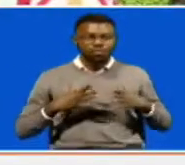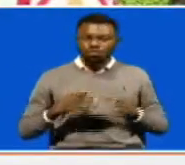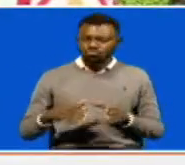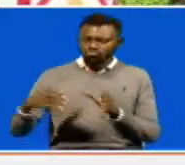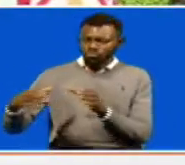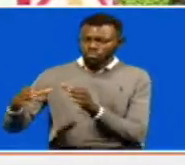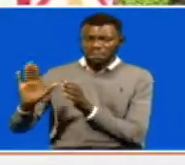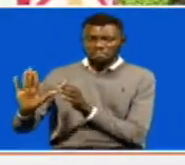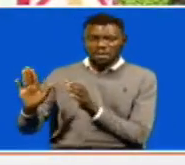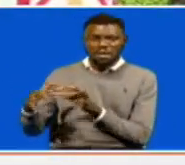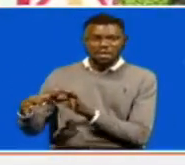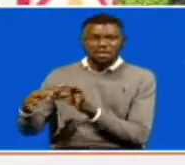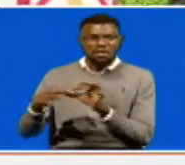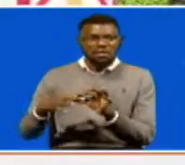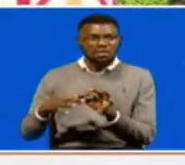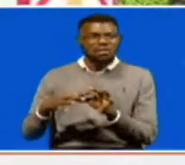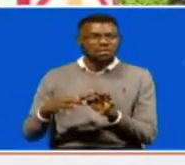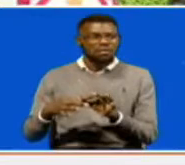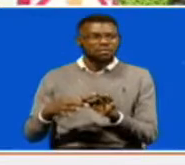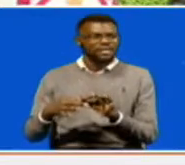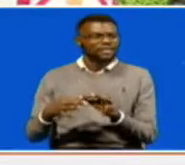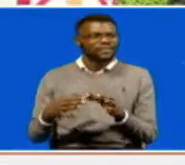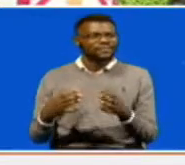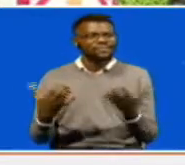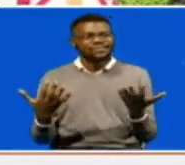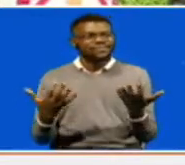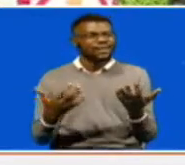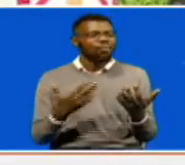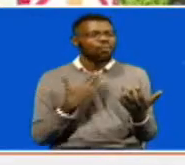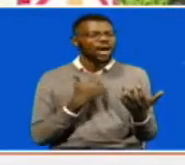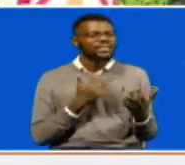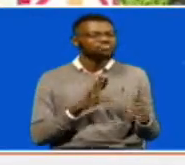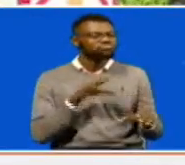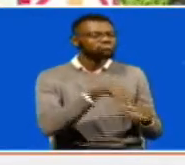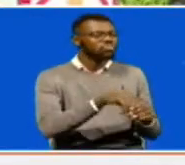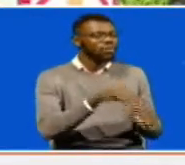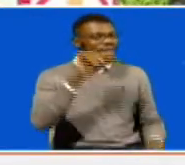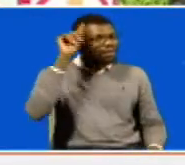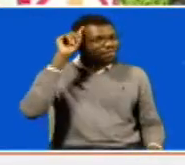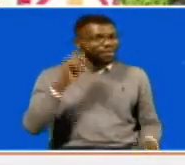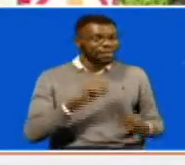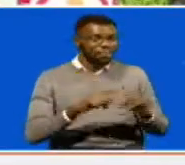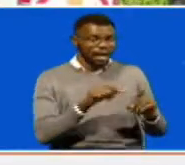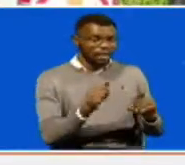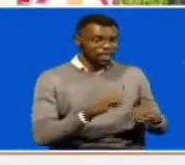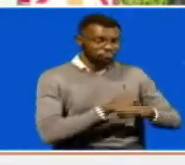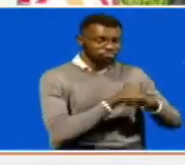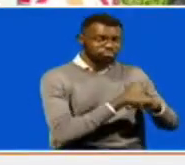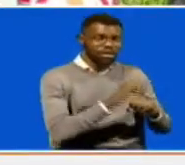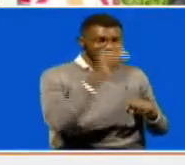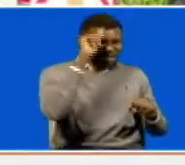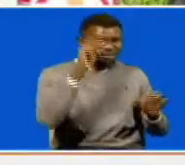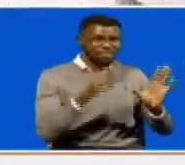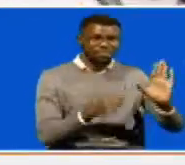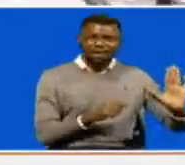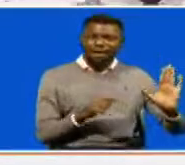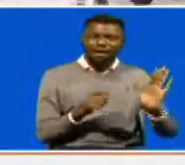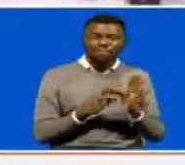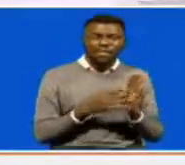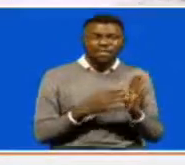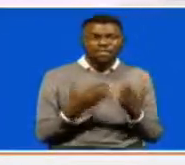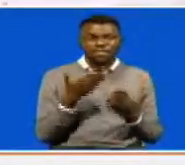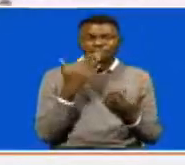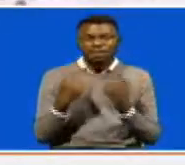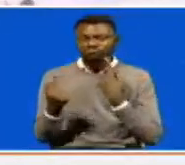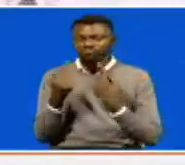ya Azimio wameingilia serikali. Na wanasema waje sasa sisi tusimame tuweze kulinda ile serikali tuliunda. Kwa hivyo ni mambo inaweza leta gumzo. On